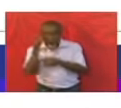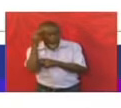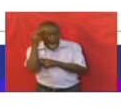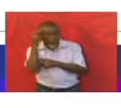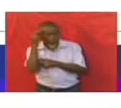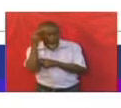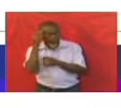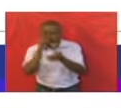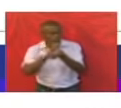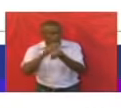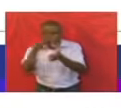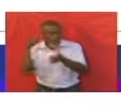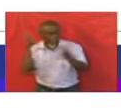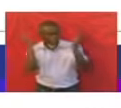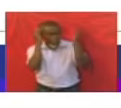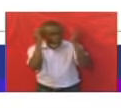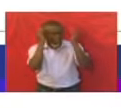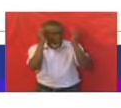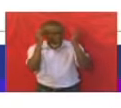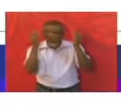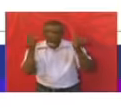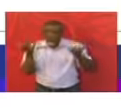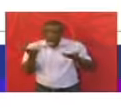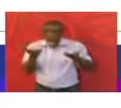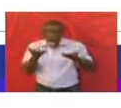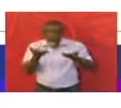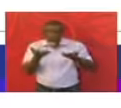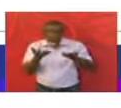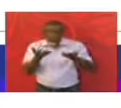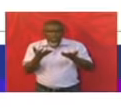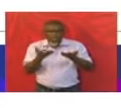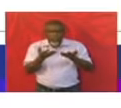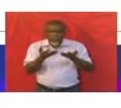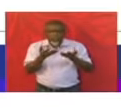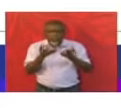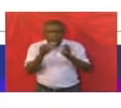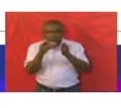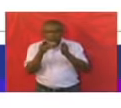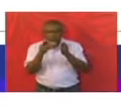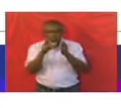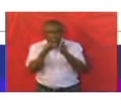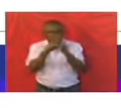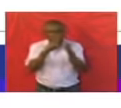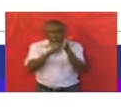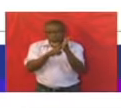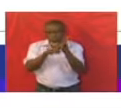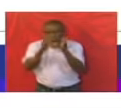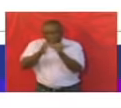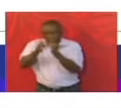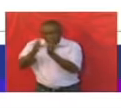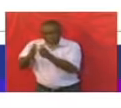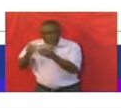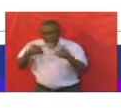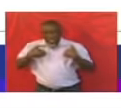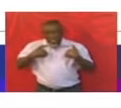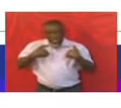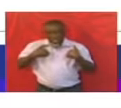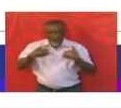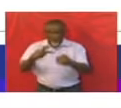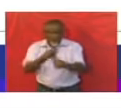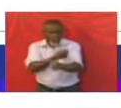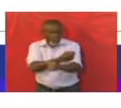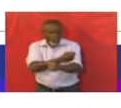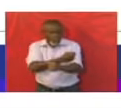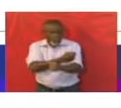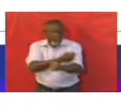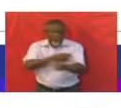Dr. Hines. What sort of preparations or measures are there in place at the vaccination sites for those who would